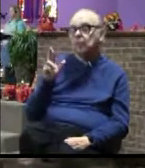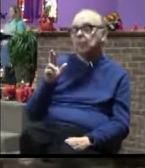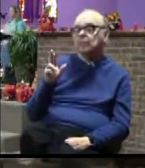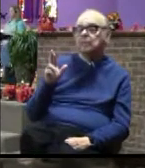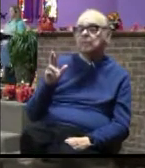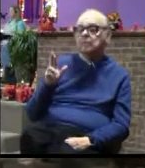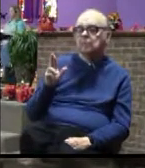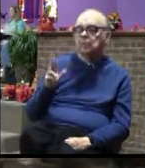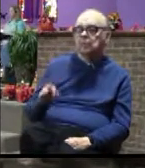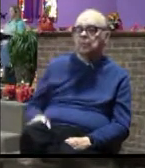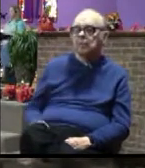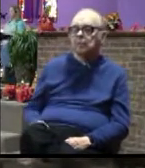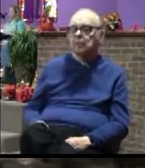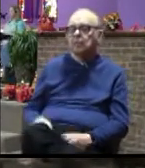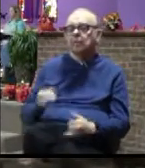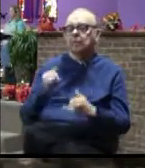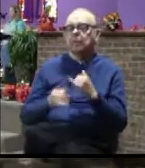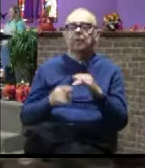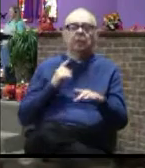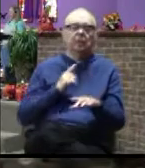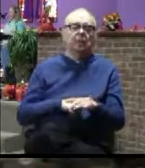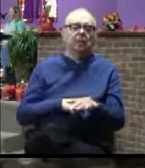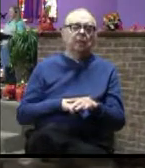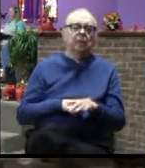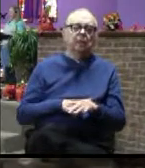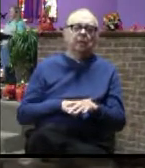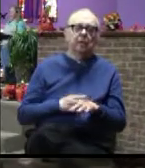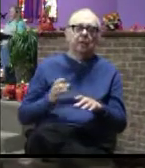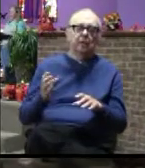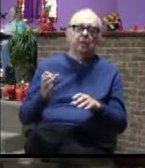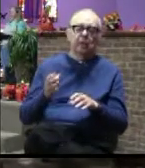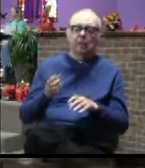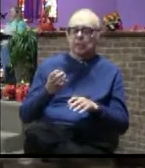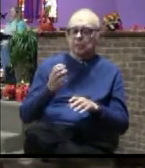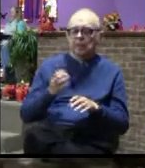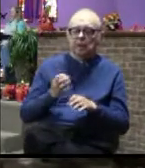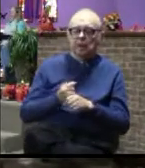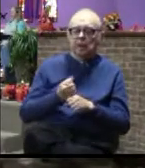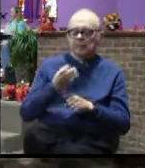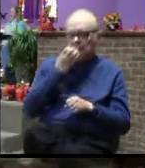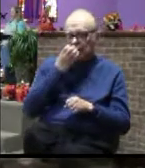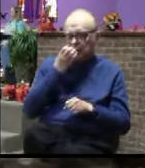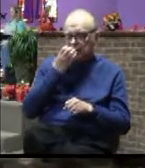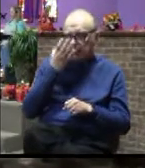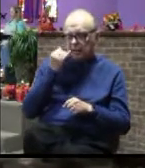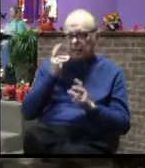or the last time you threw a hissy fit because somebody bumped your car